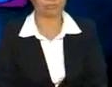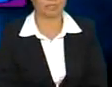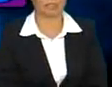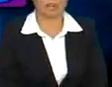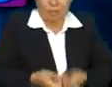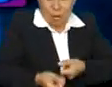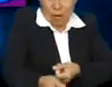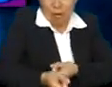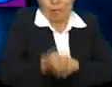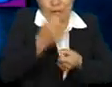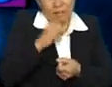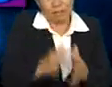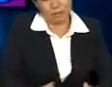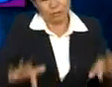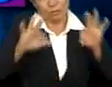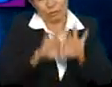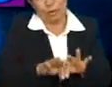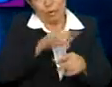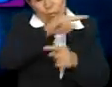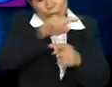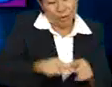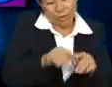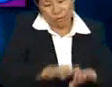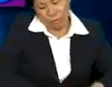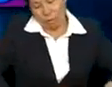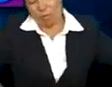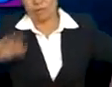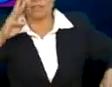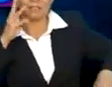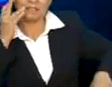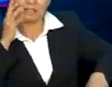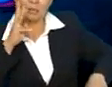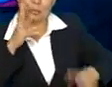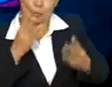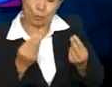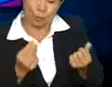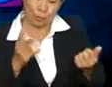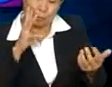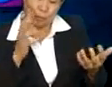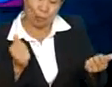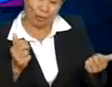too. A mold is useful when the floor is wet.